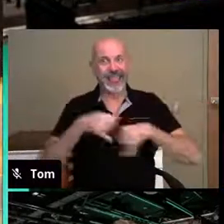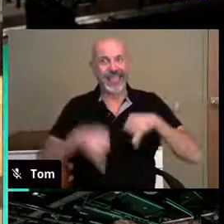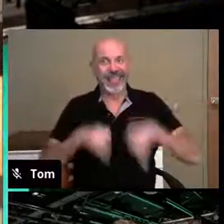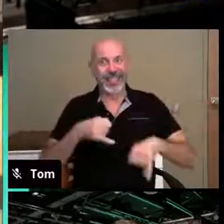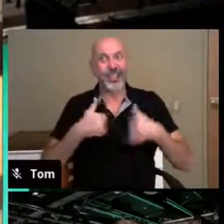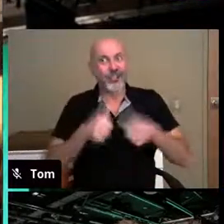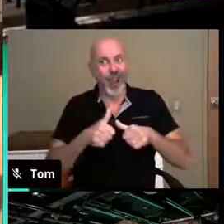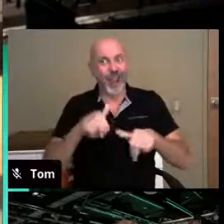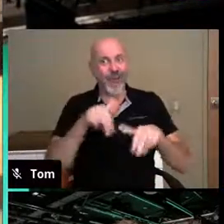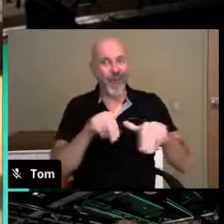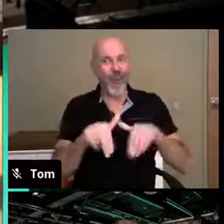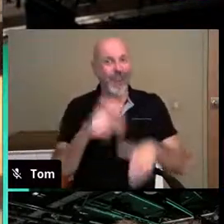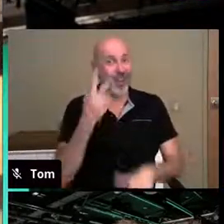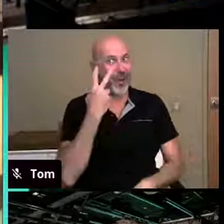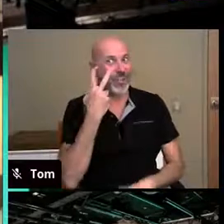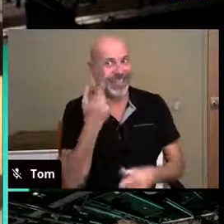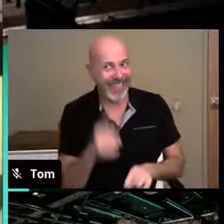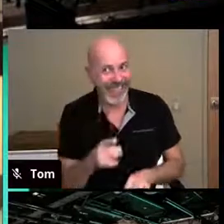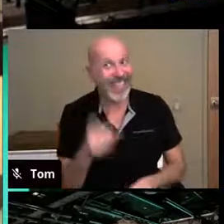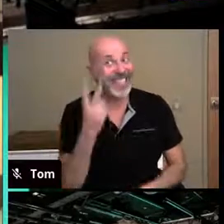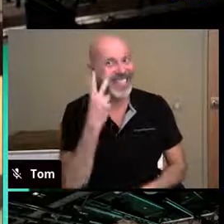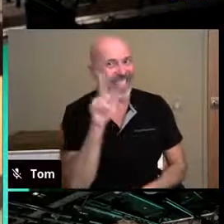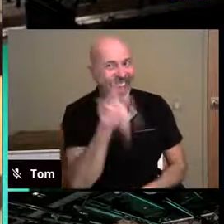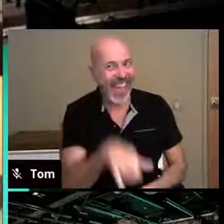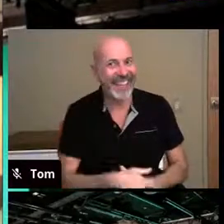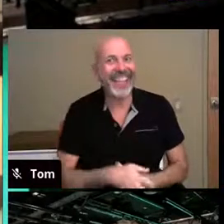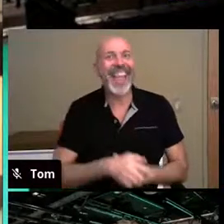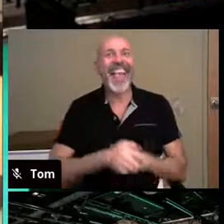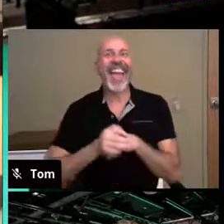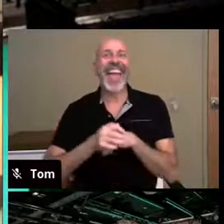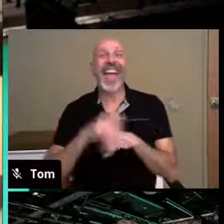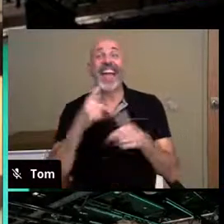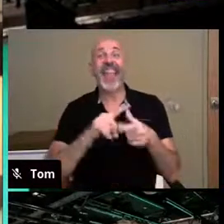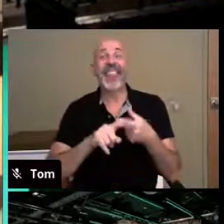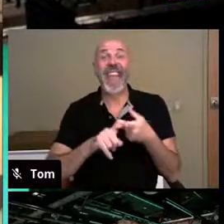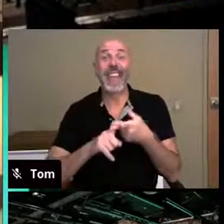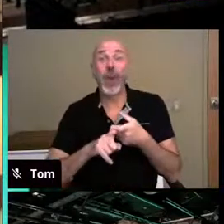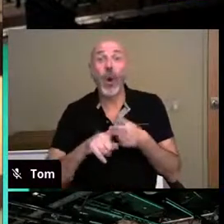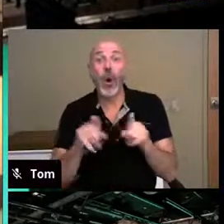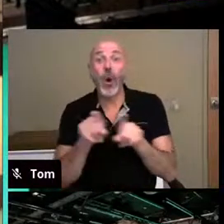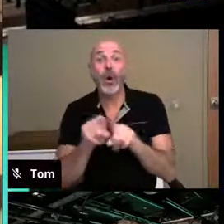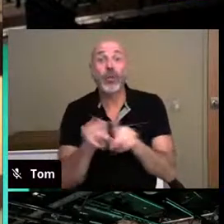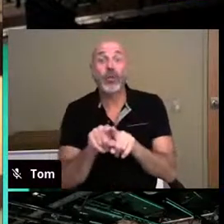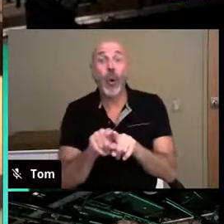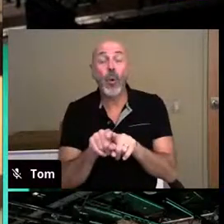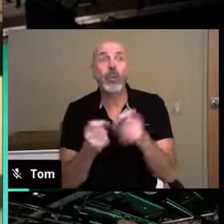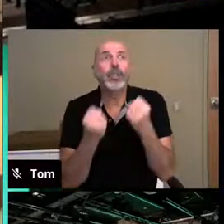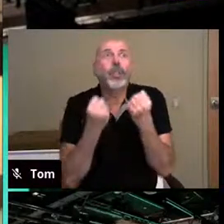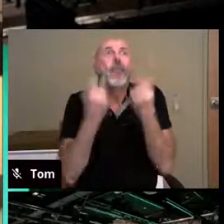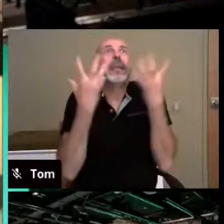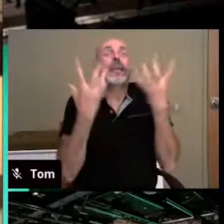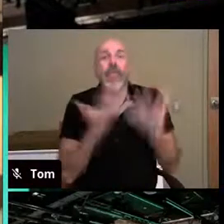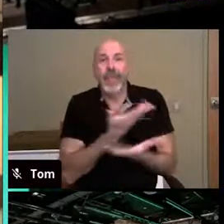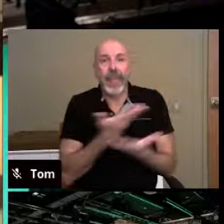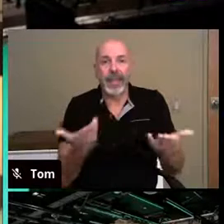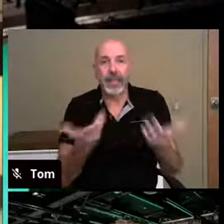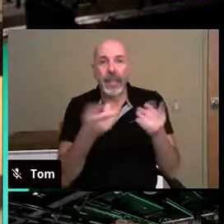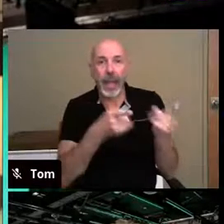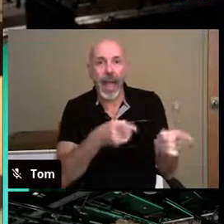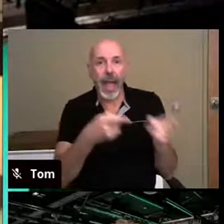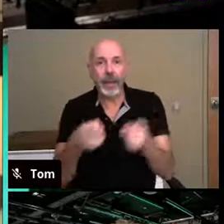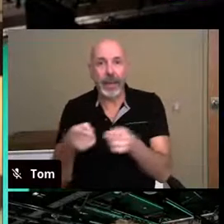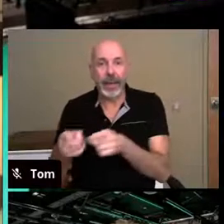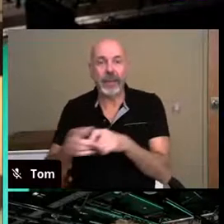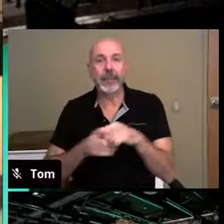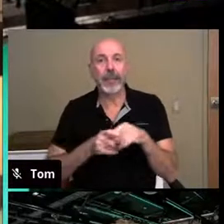navigate floor show with that. So check that out. And then also, Nicholas, there's so many other things that are going on,